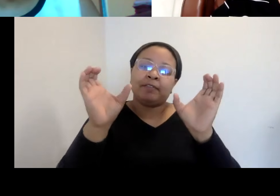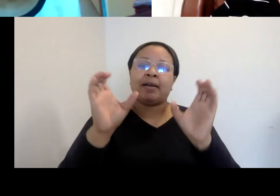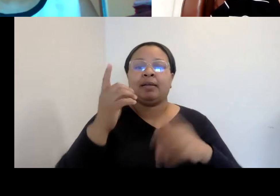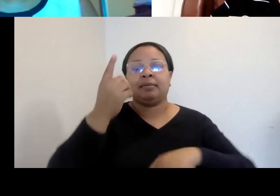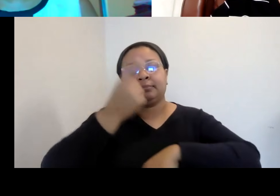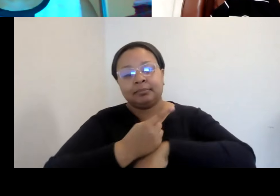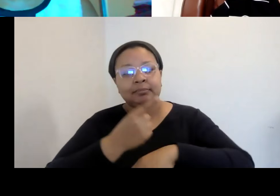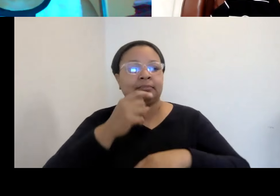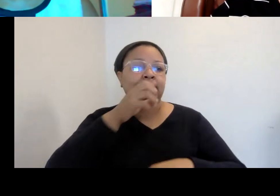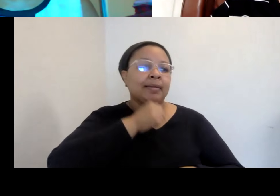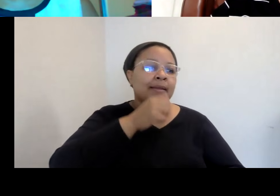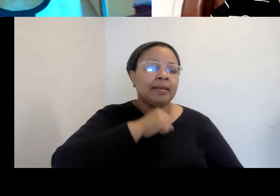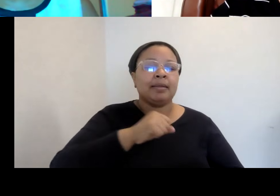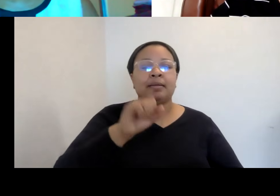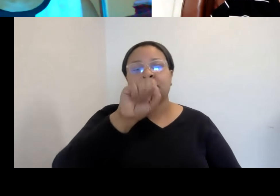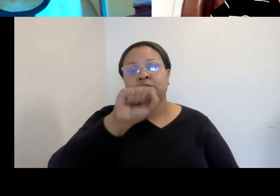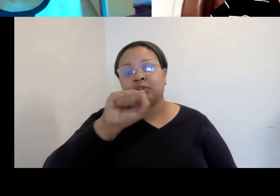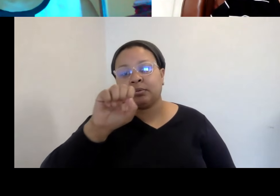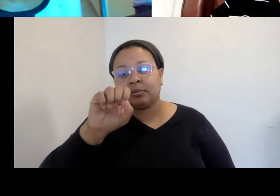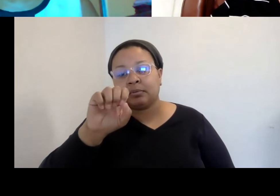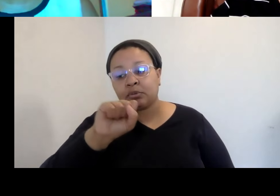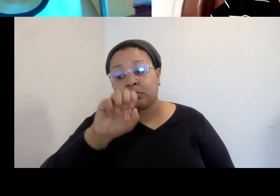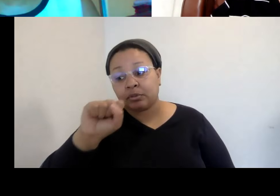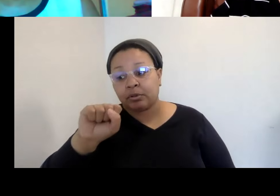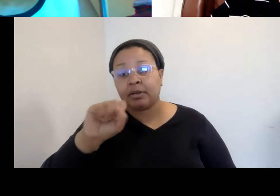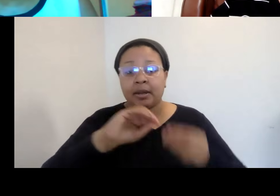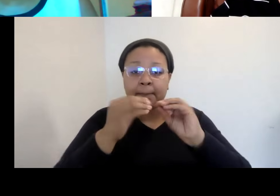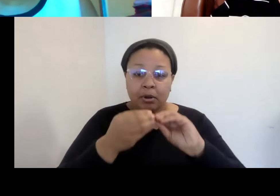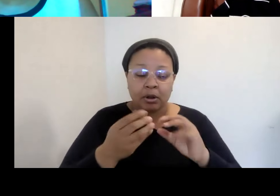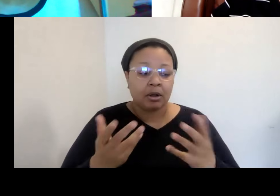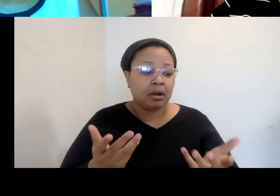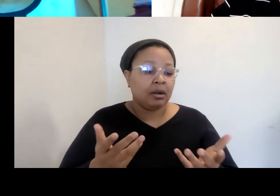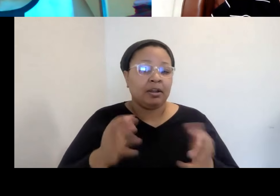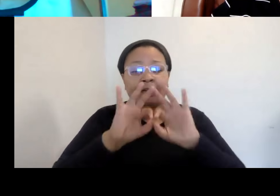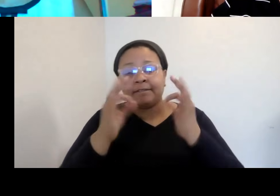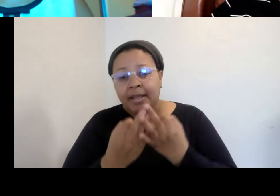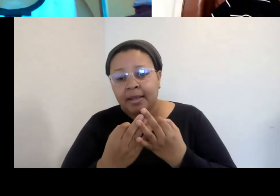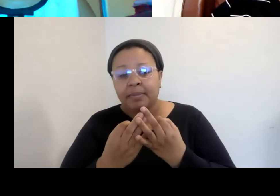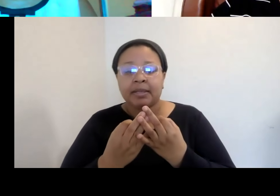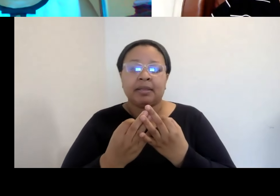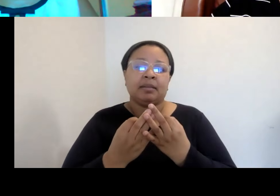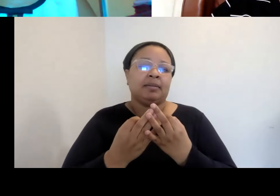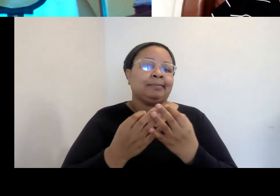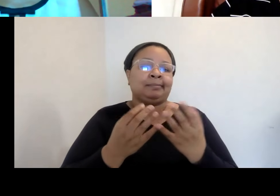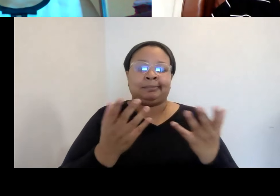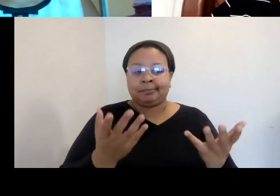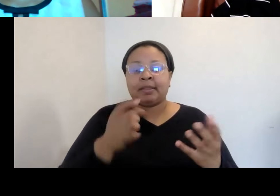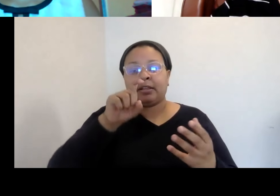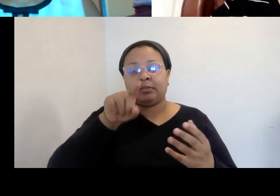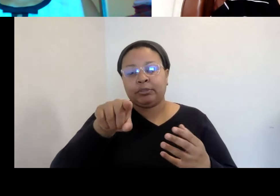security number of your minor or family member, loved one that you're actually administering an account for.